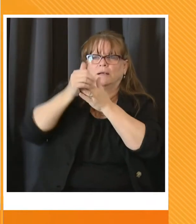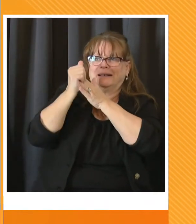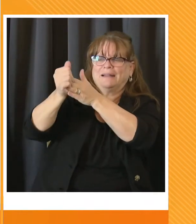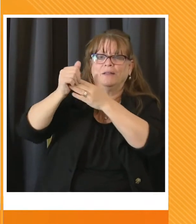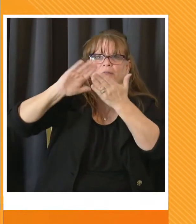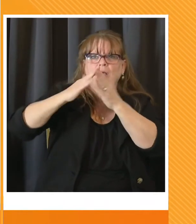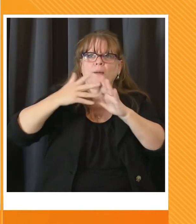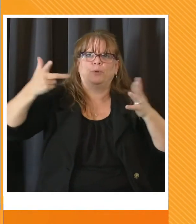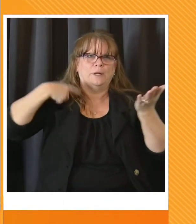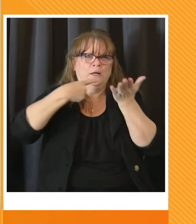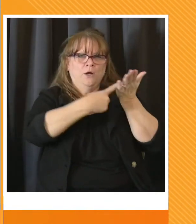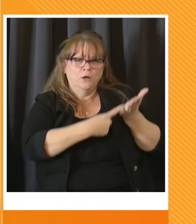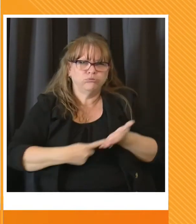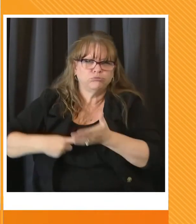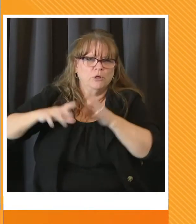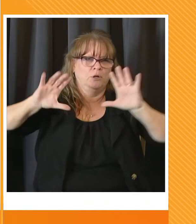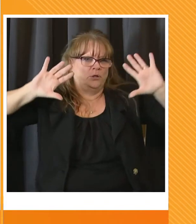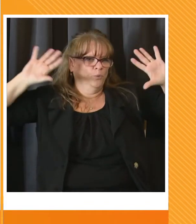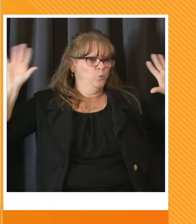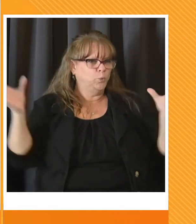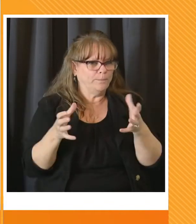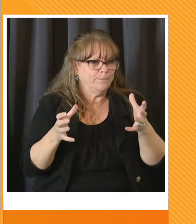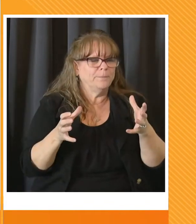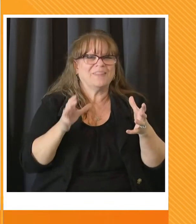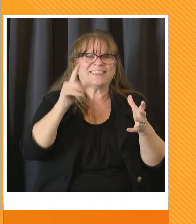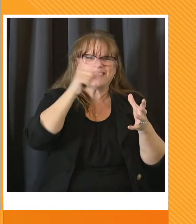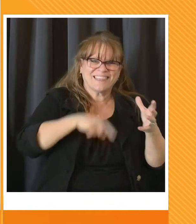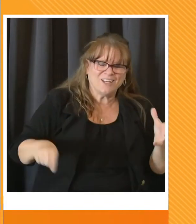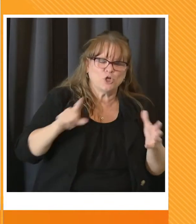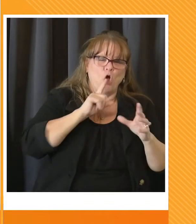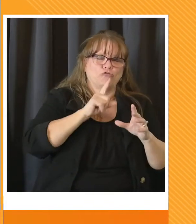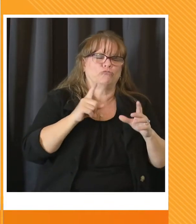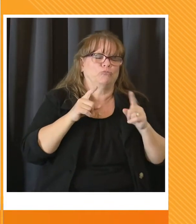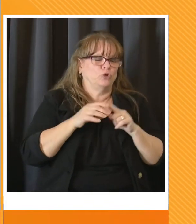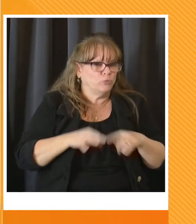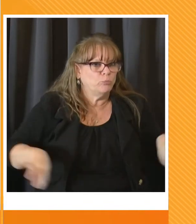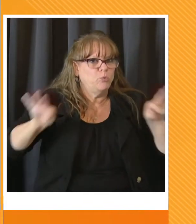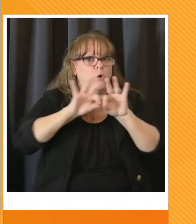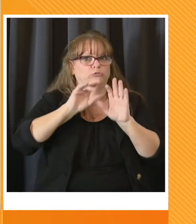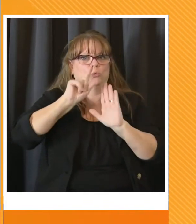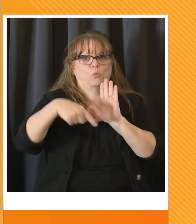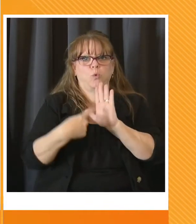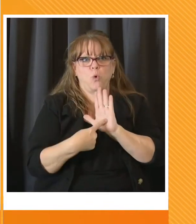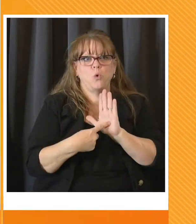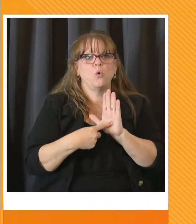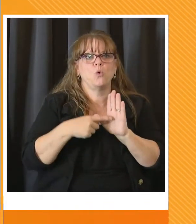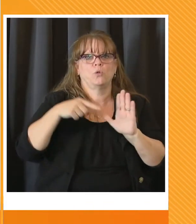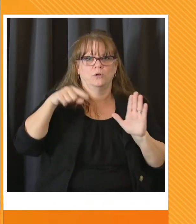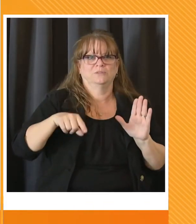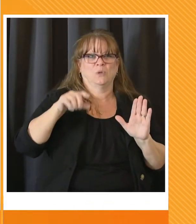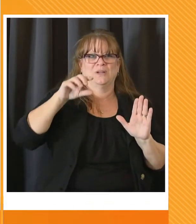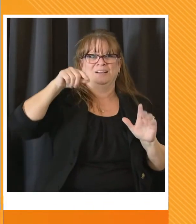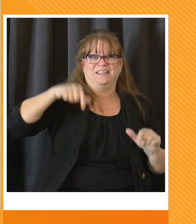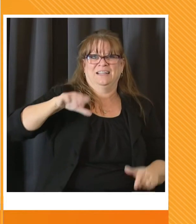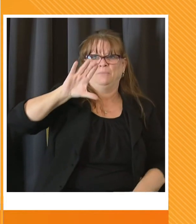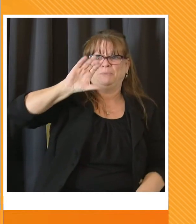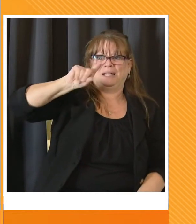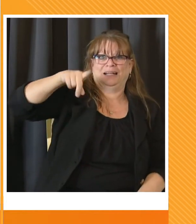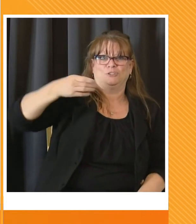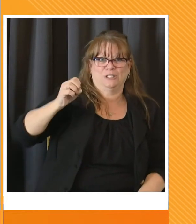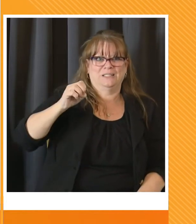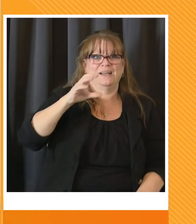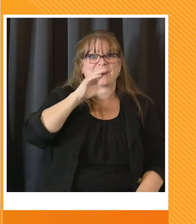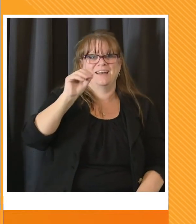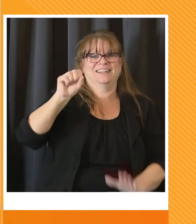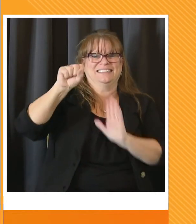health agencies, along with the state health department and the task force and others that Incident Commander Bookman mentioned. So